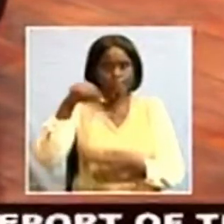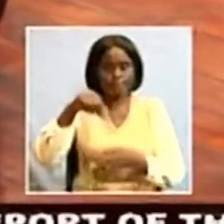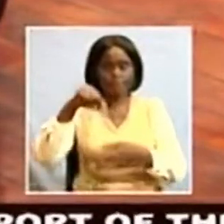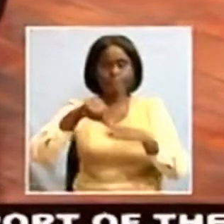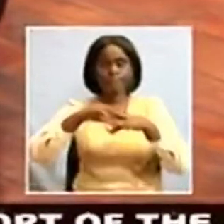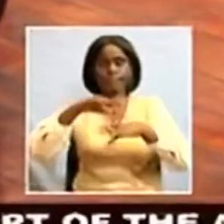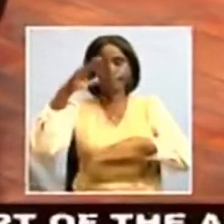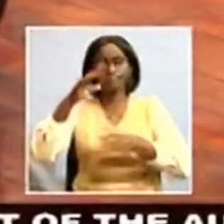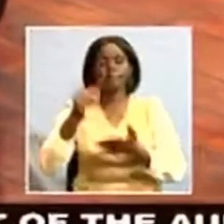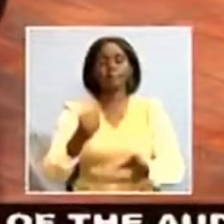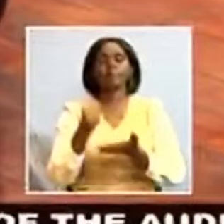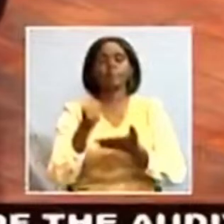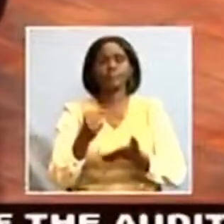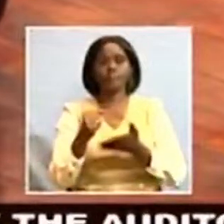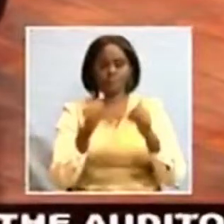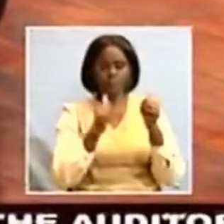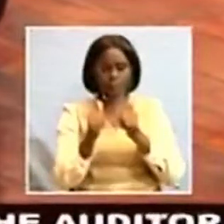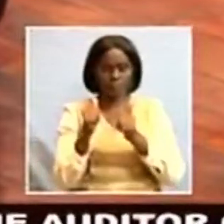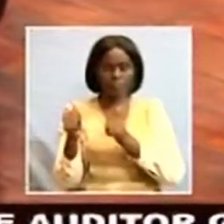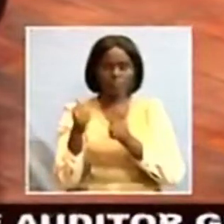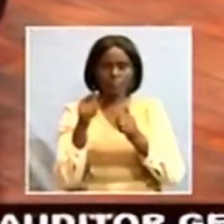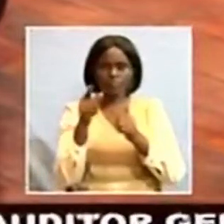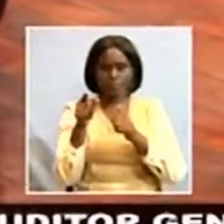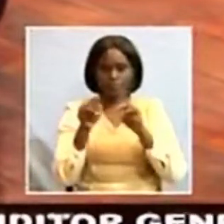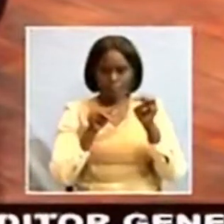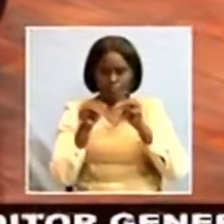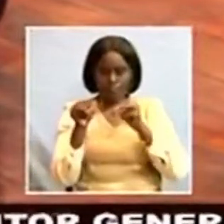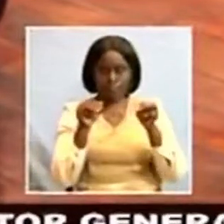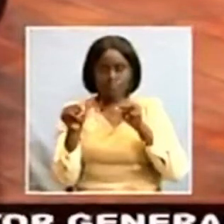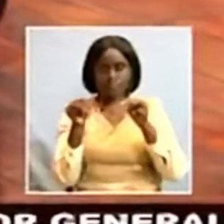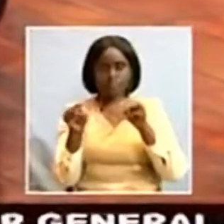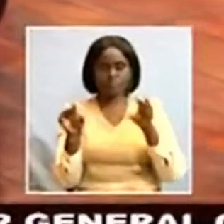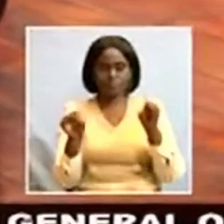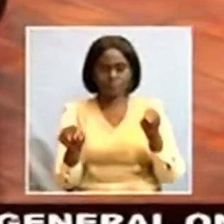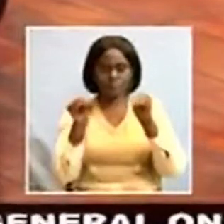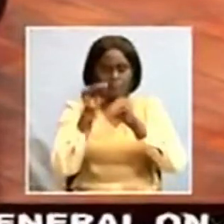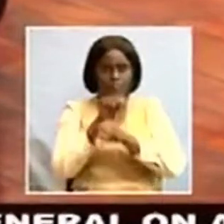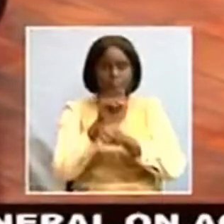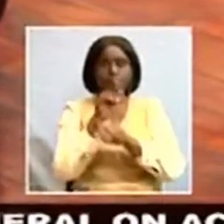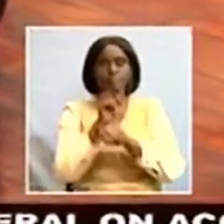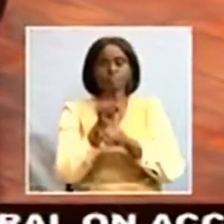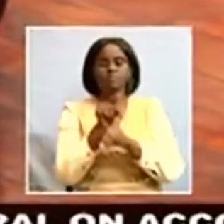budget. Action taken. Management replaced the roller shutters.